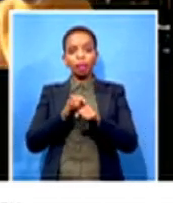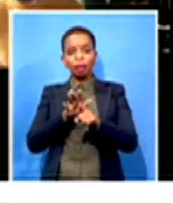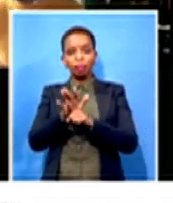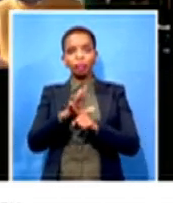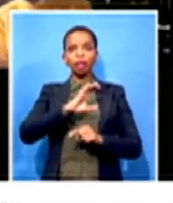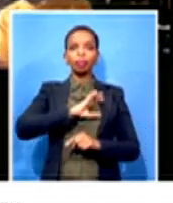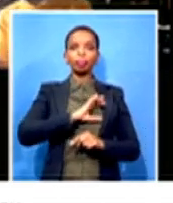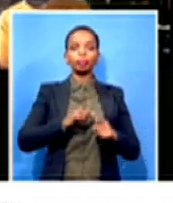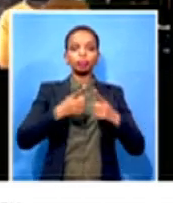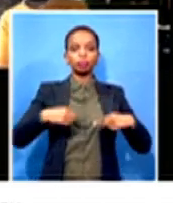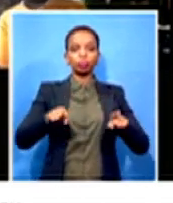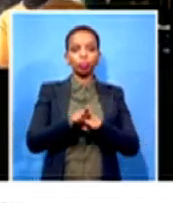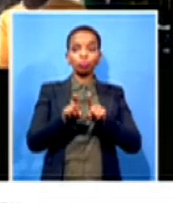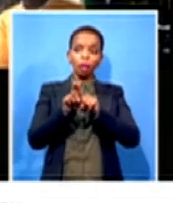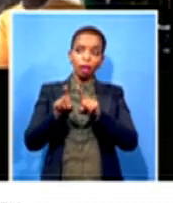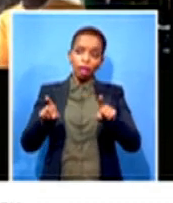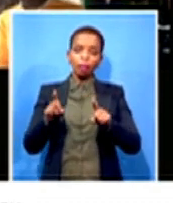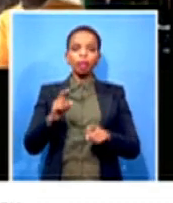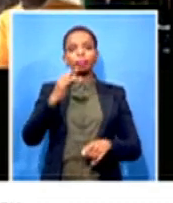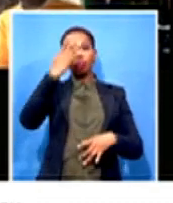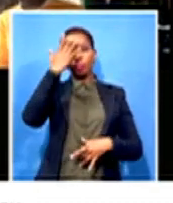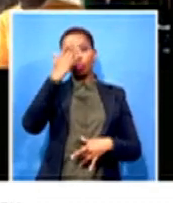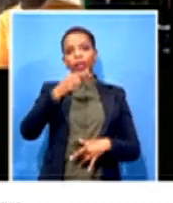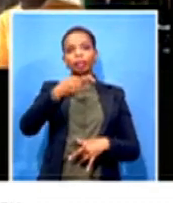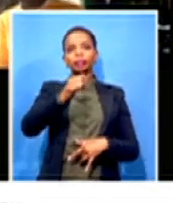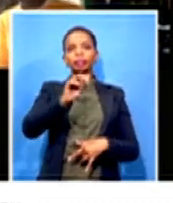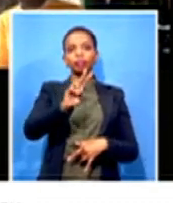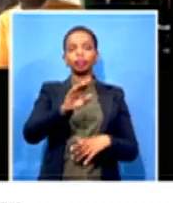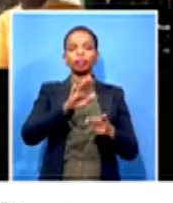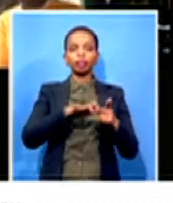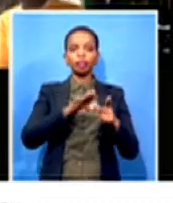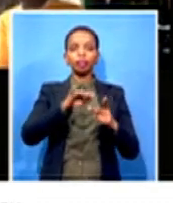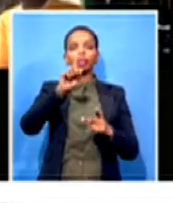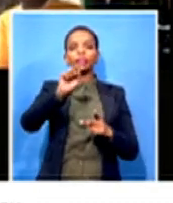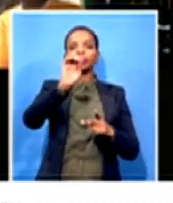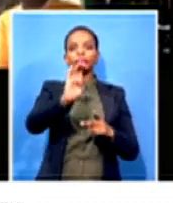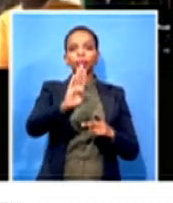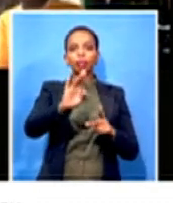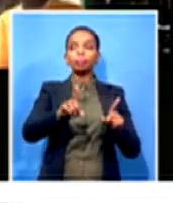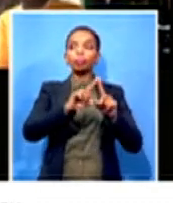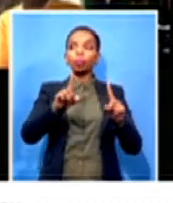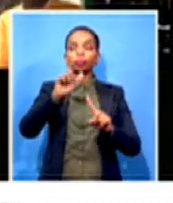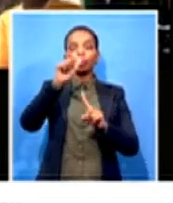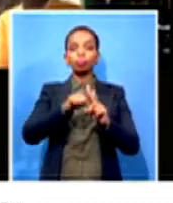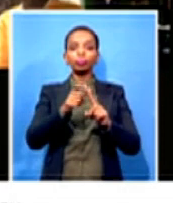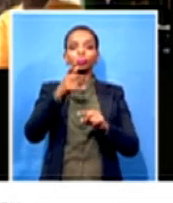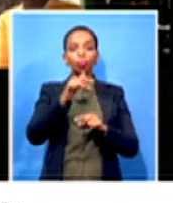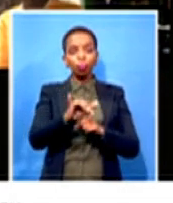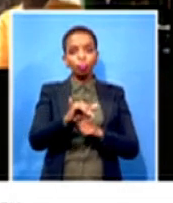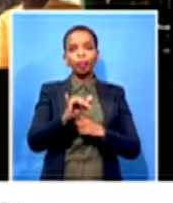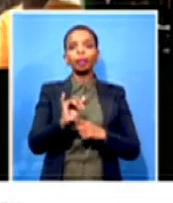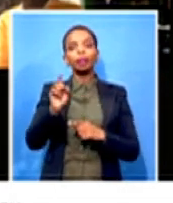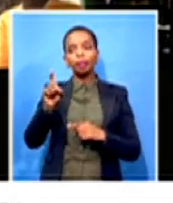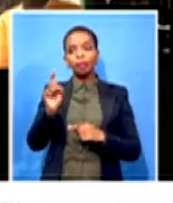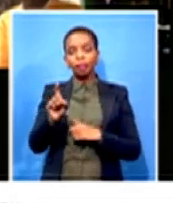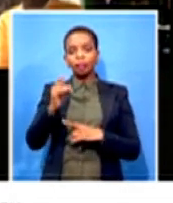if the person has well-controlled disease, they're not sick, the child is absolutely well, it would be reasonably,